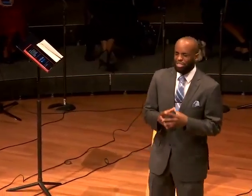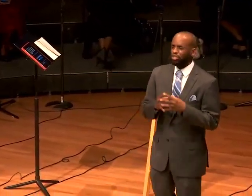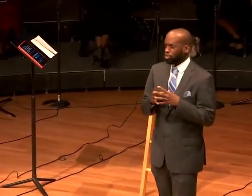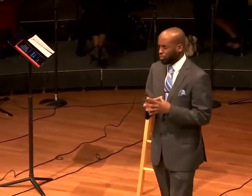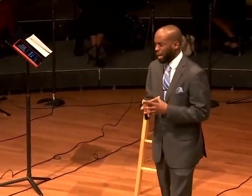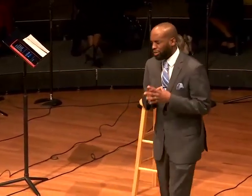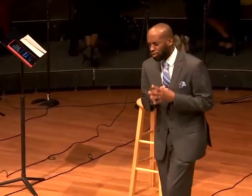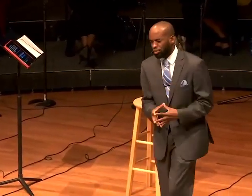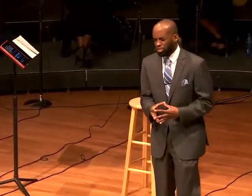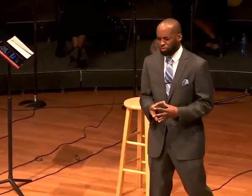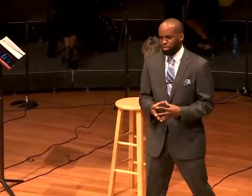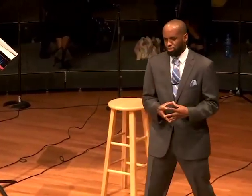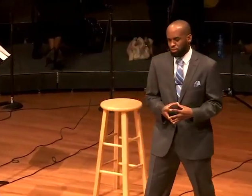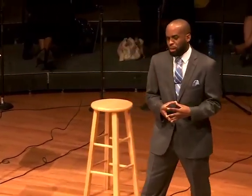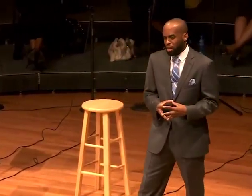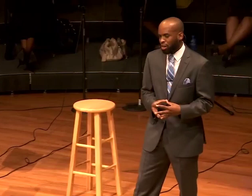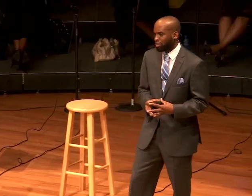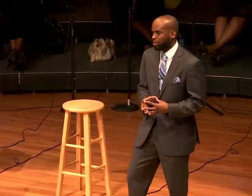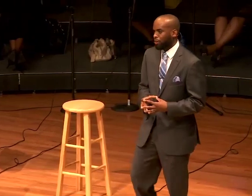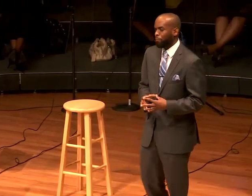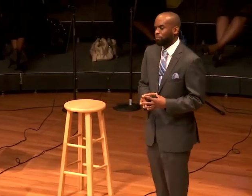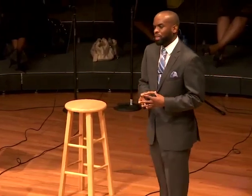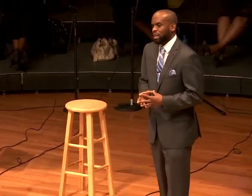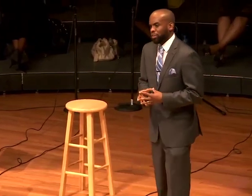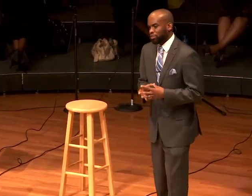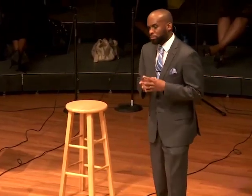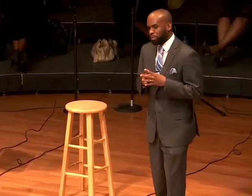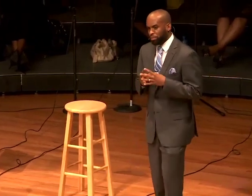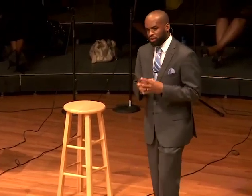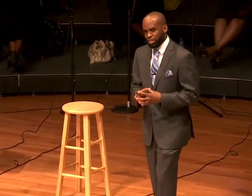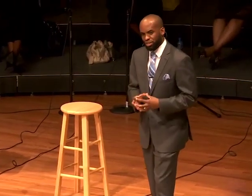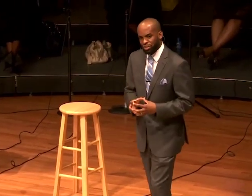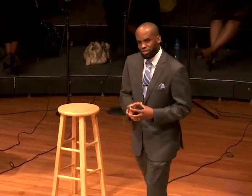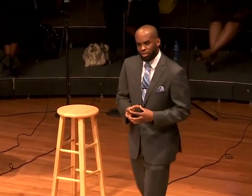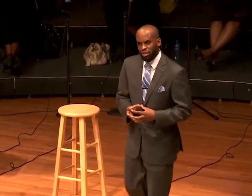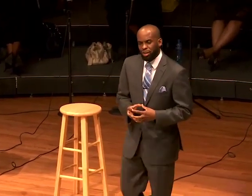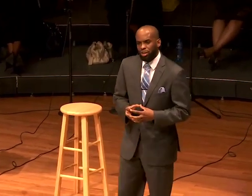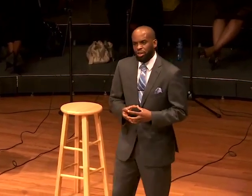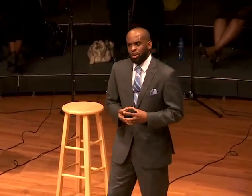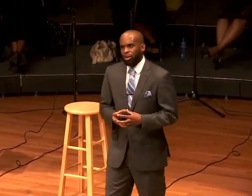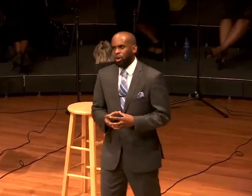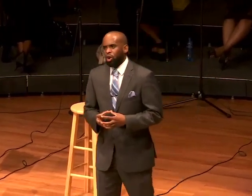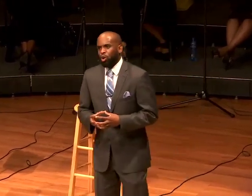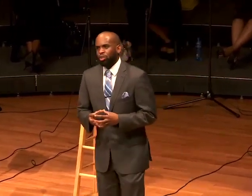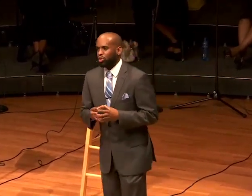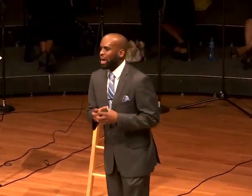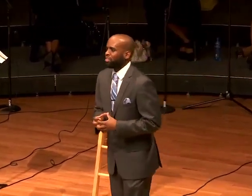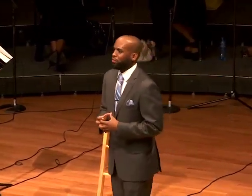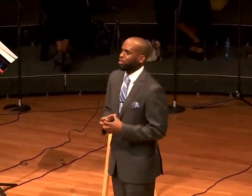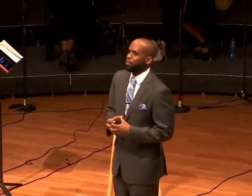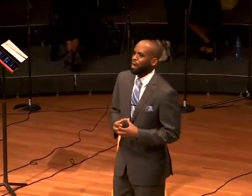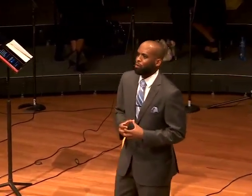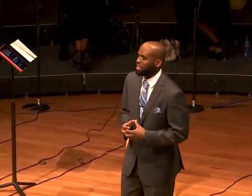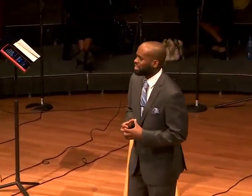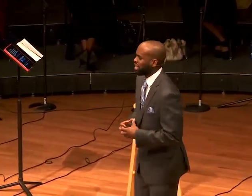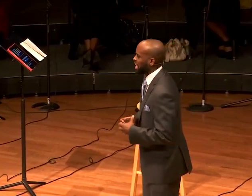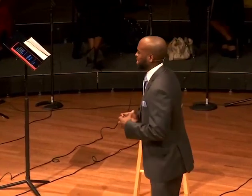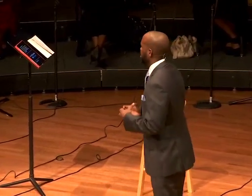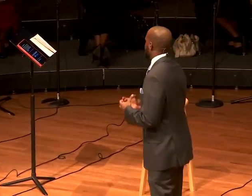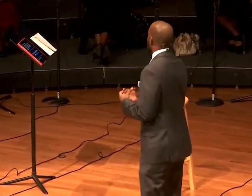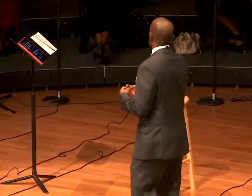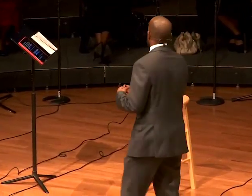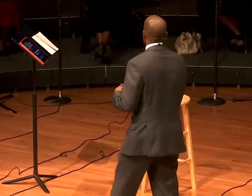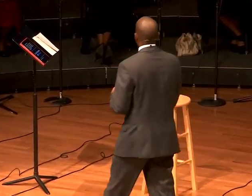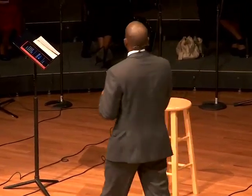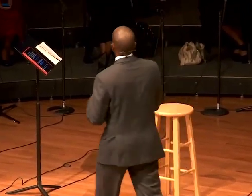I know this is true. I know this to be true in my heart. There are some people here who are trying to figure out, what is the